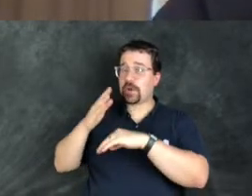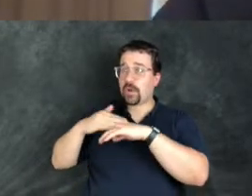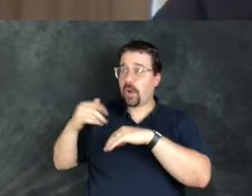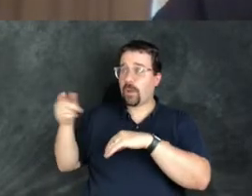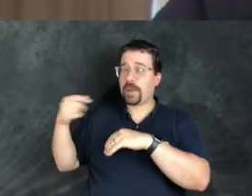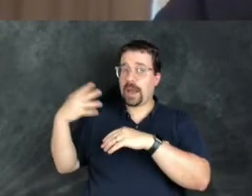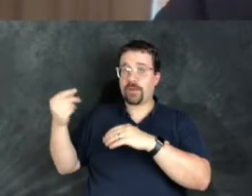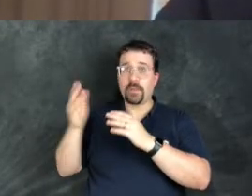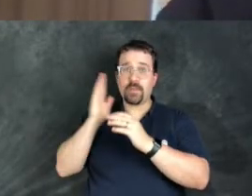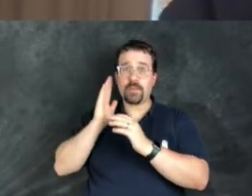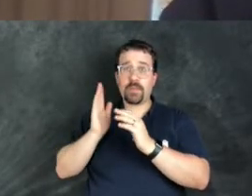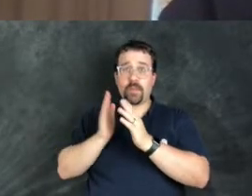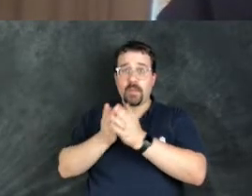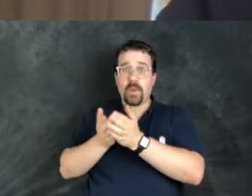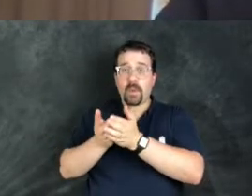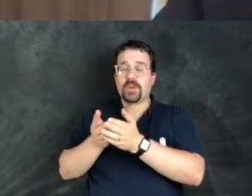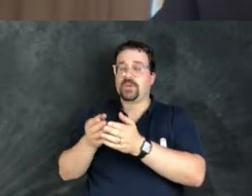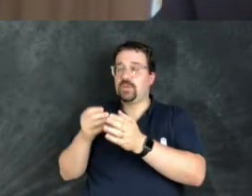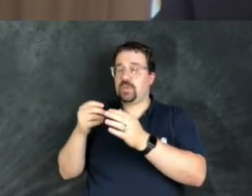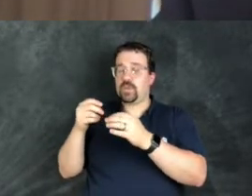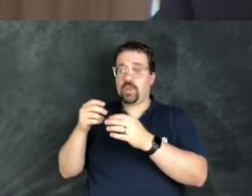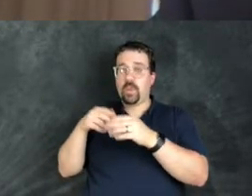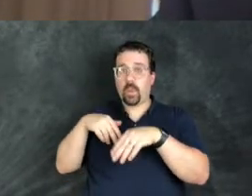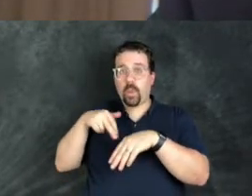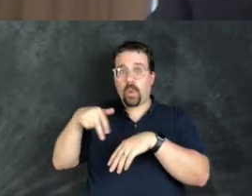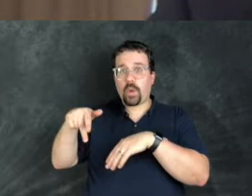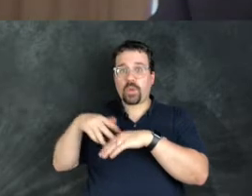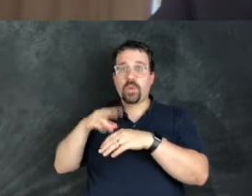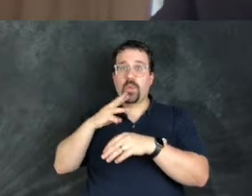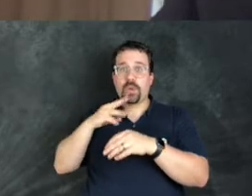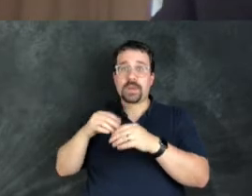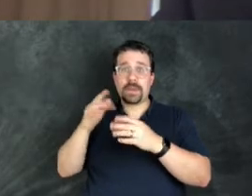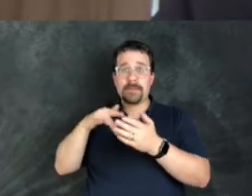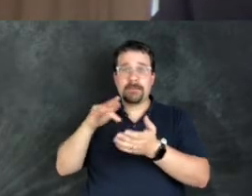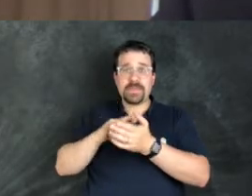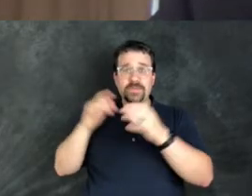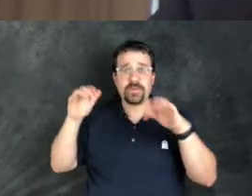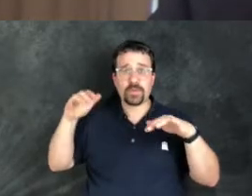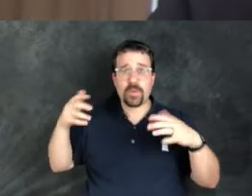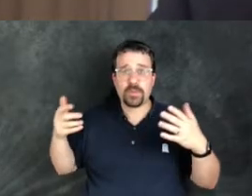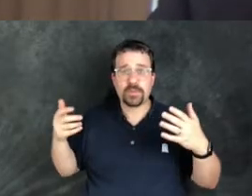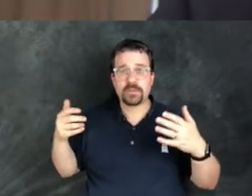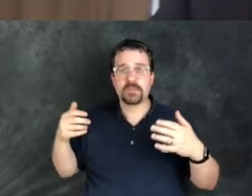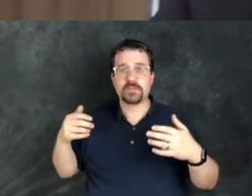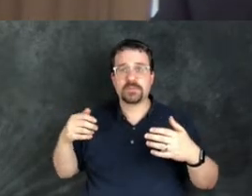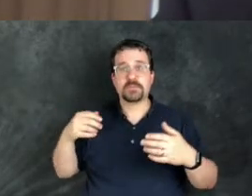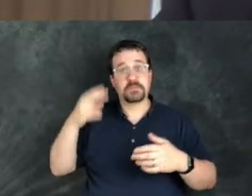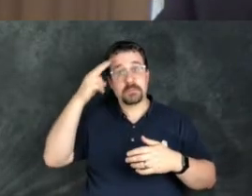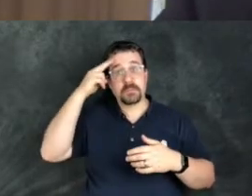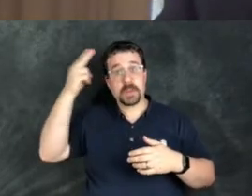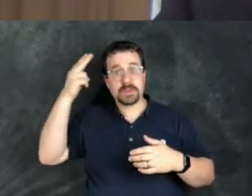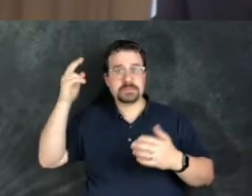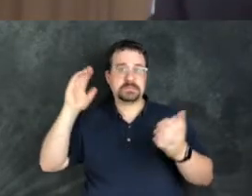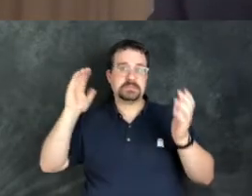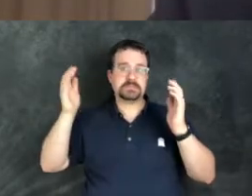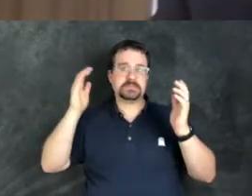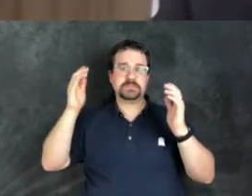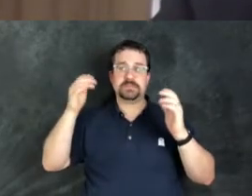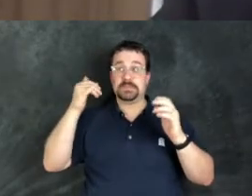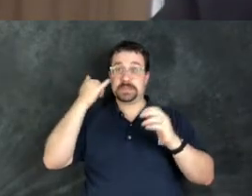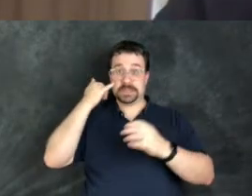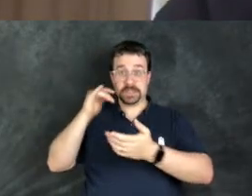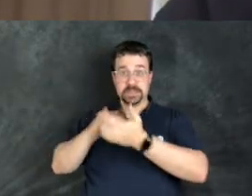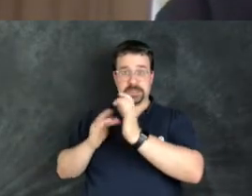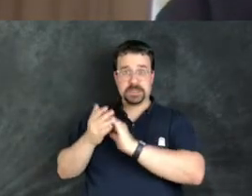to call him out of the boat to walk on the water in the middle of the storm. His hypothesis seems to be,